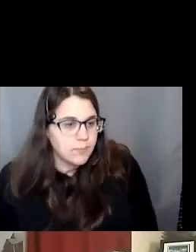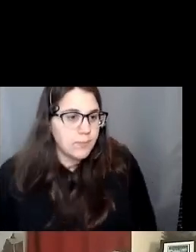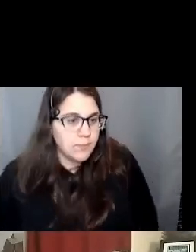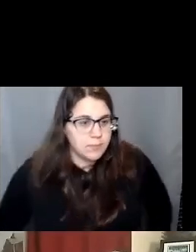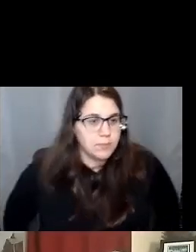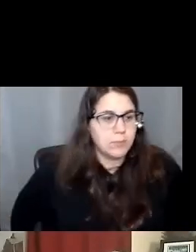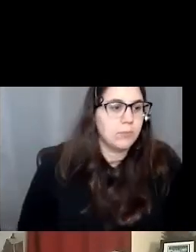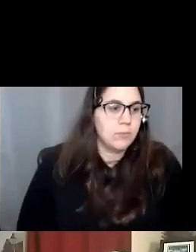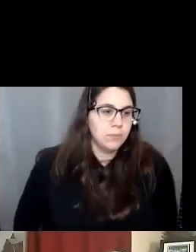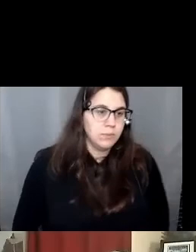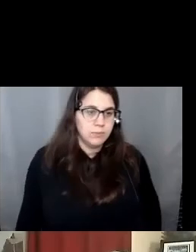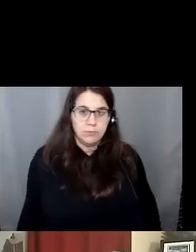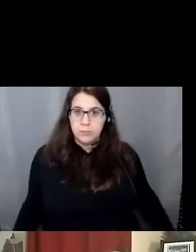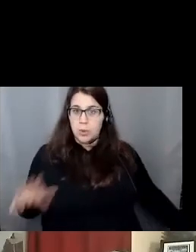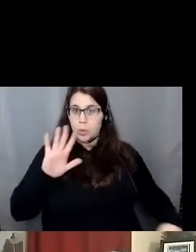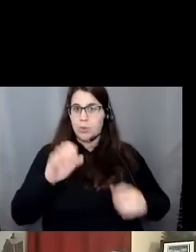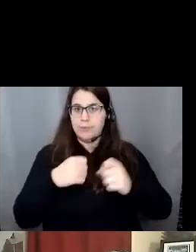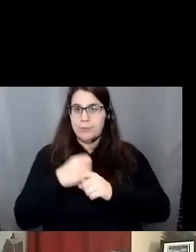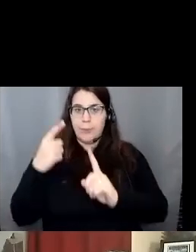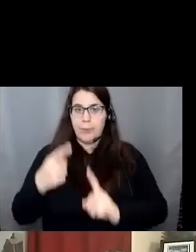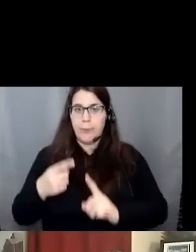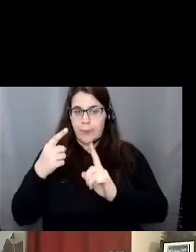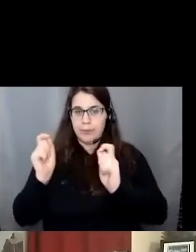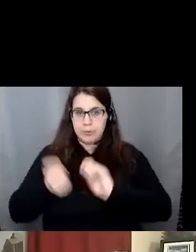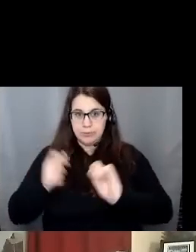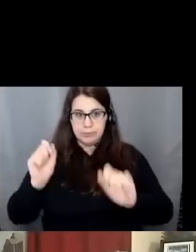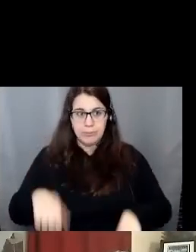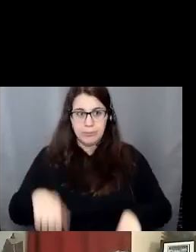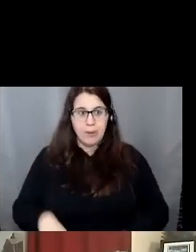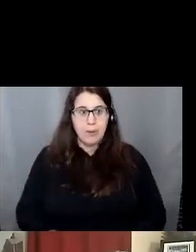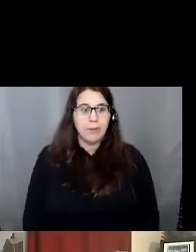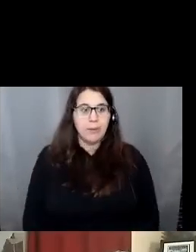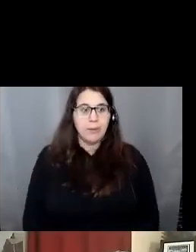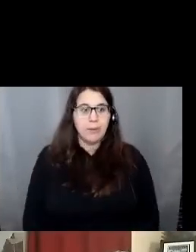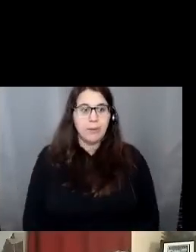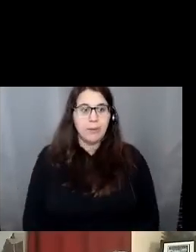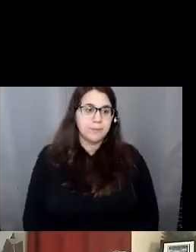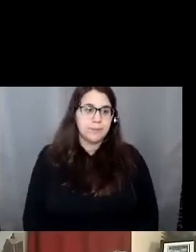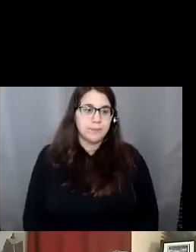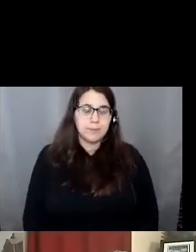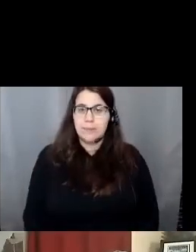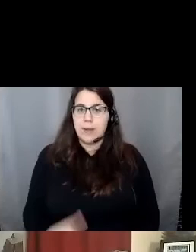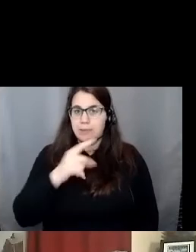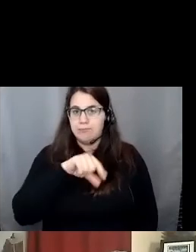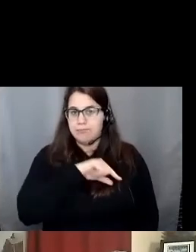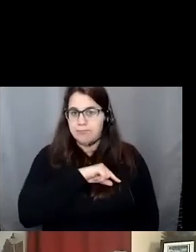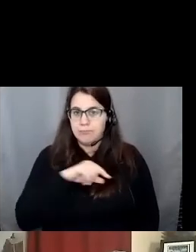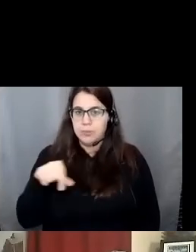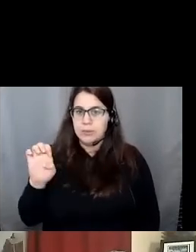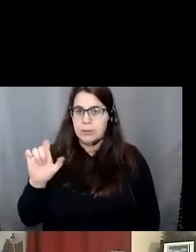change the yearly goal here that's shown on the overview page if you would like. And there's eligibility questions that